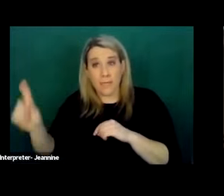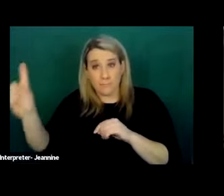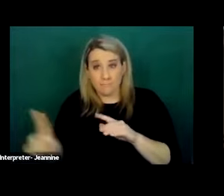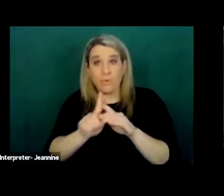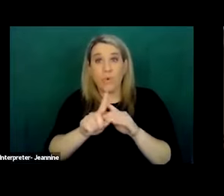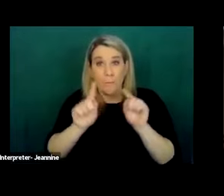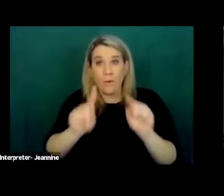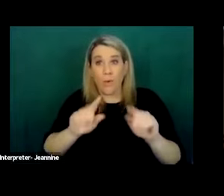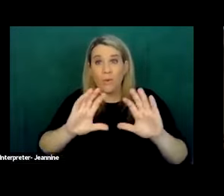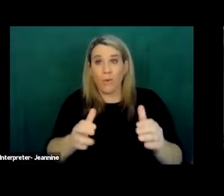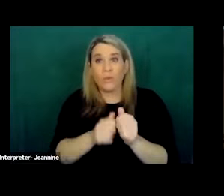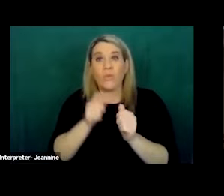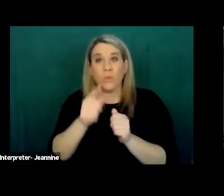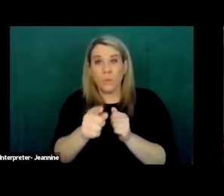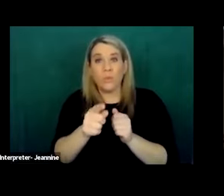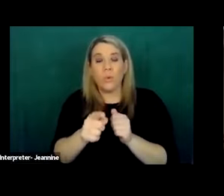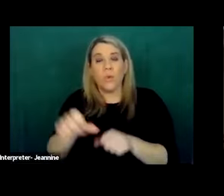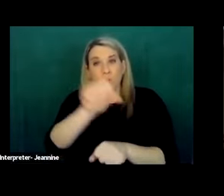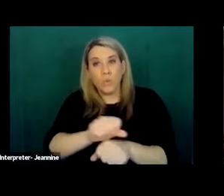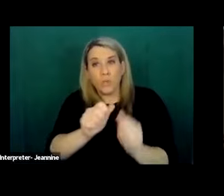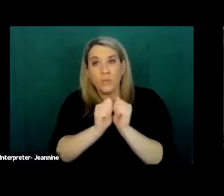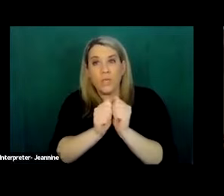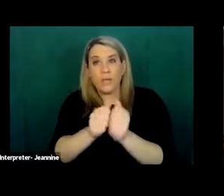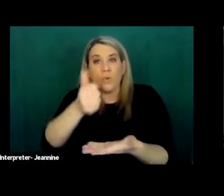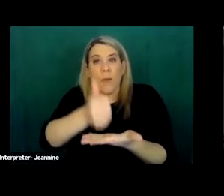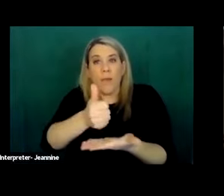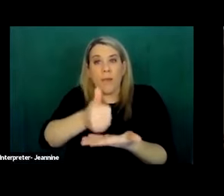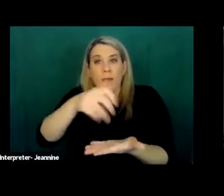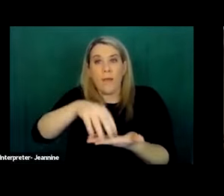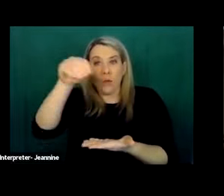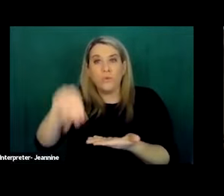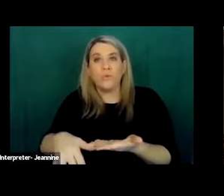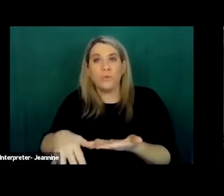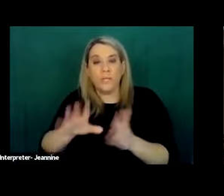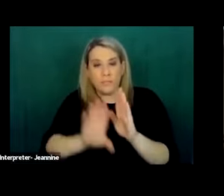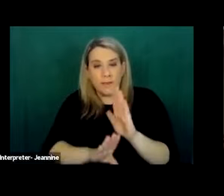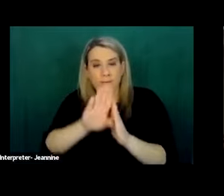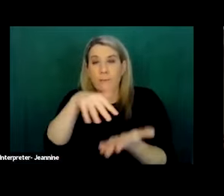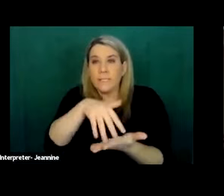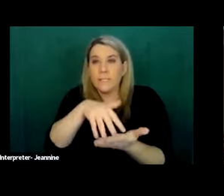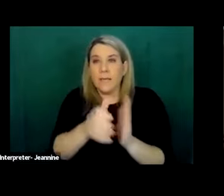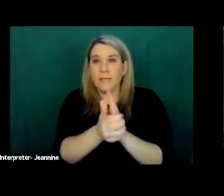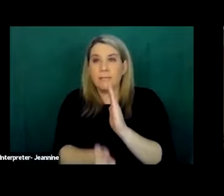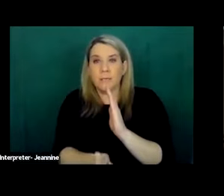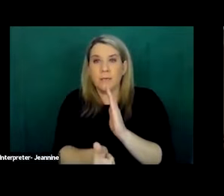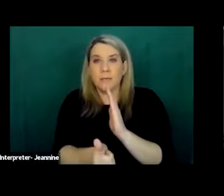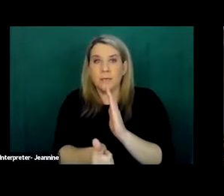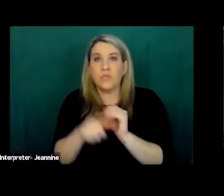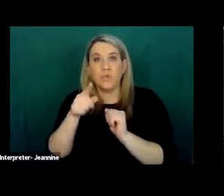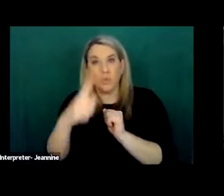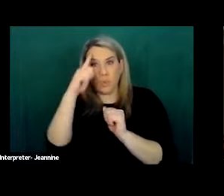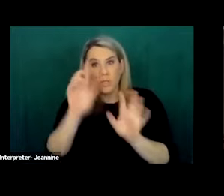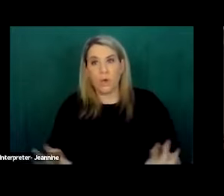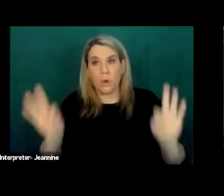you and work with you to help students develop the study skills that you deem important for your course.